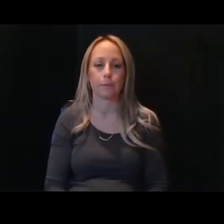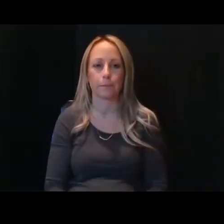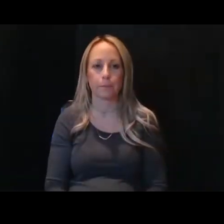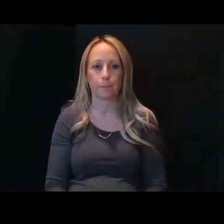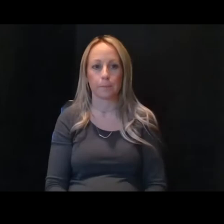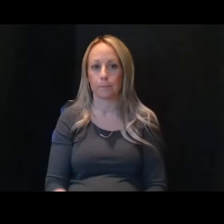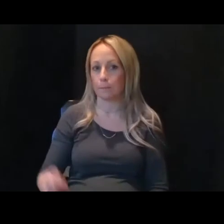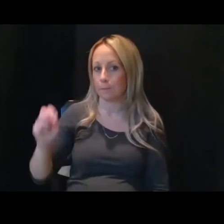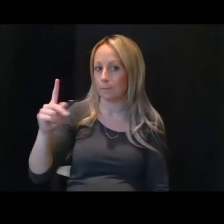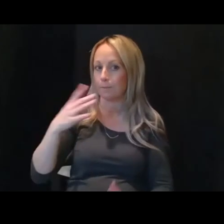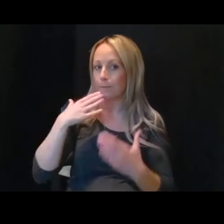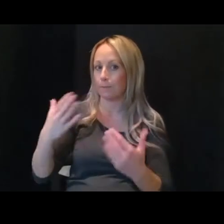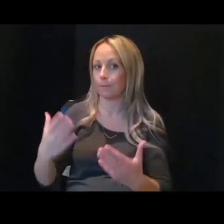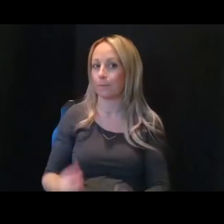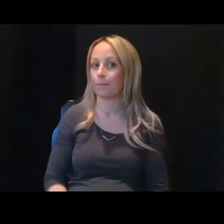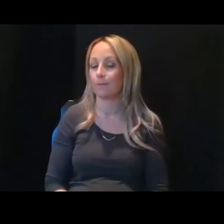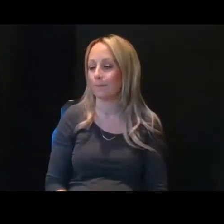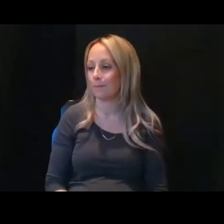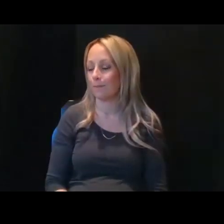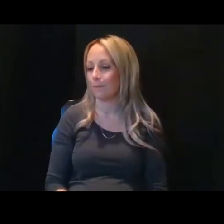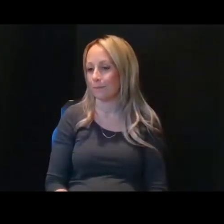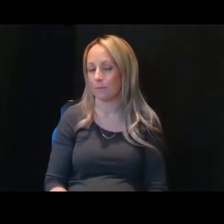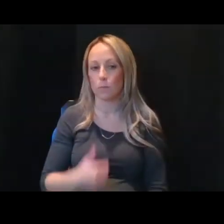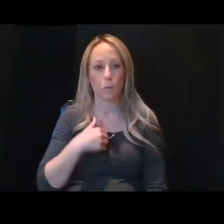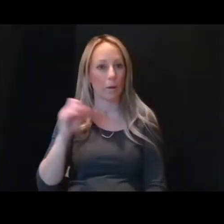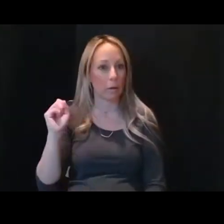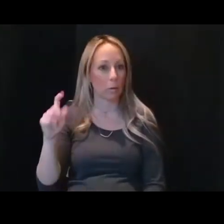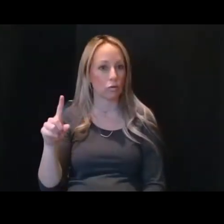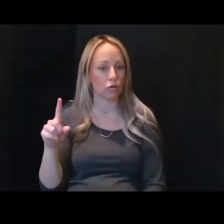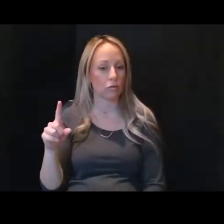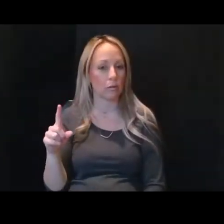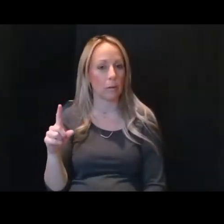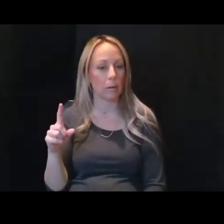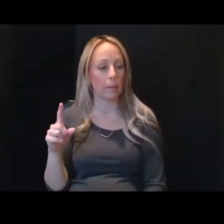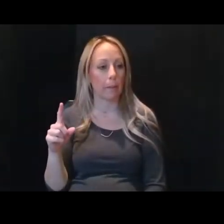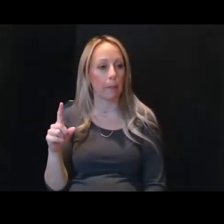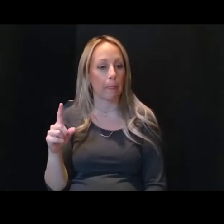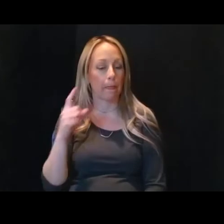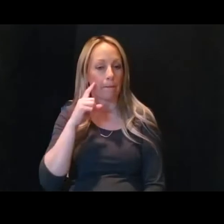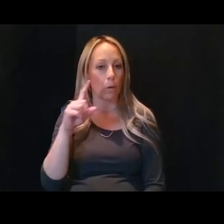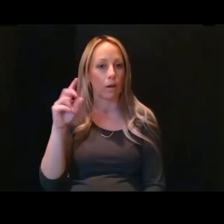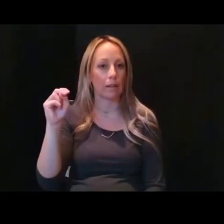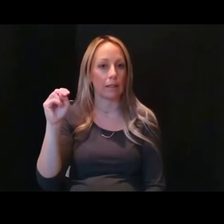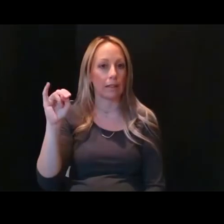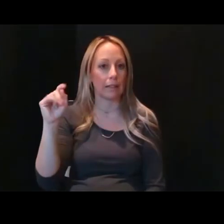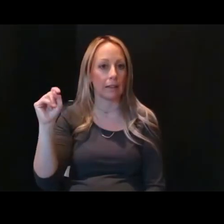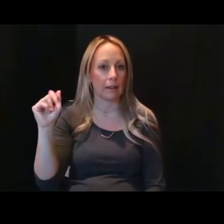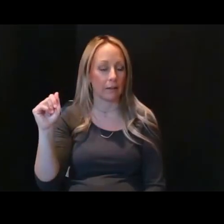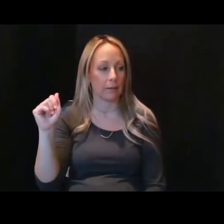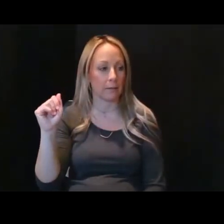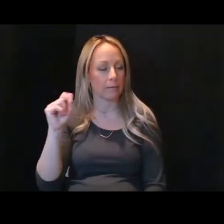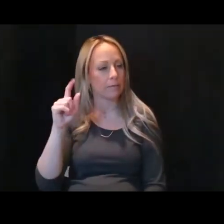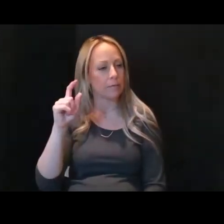Okay, thank you. You have a question here. This is more for Nita. With the